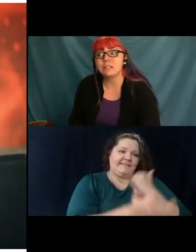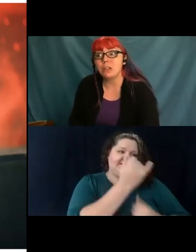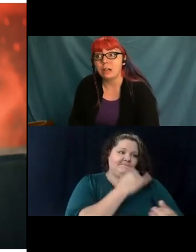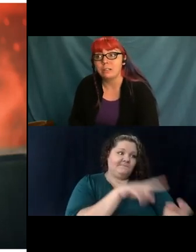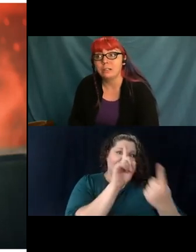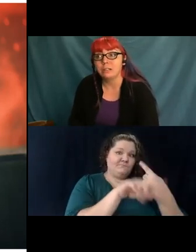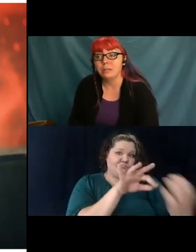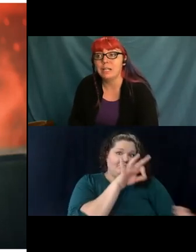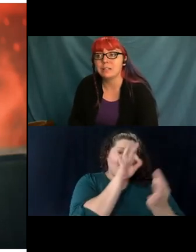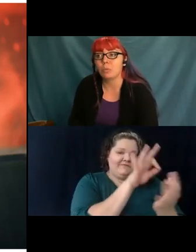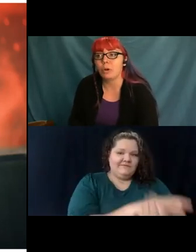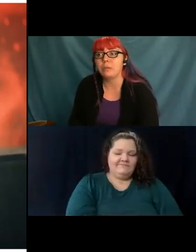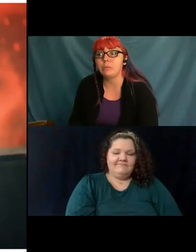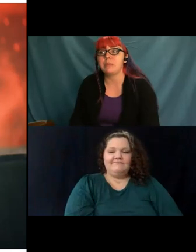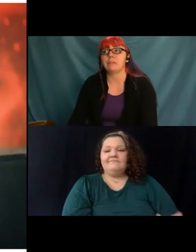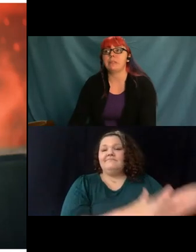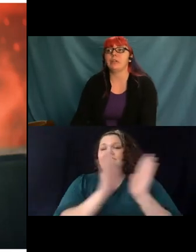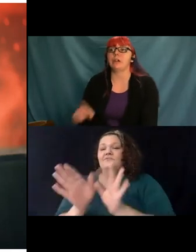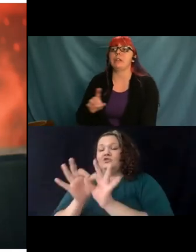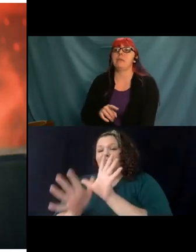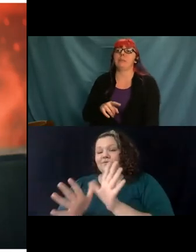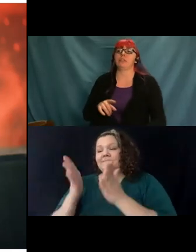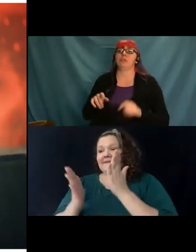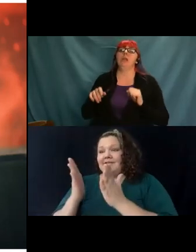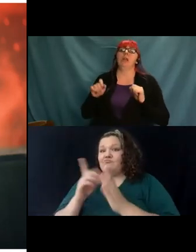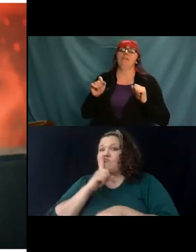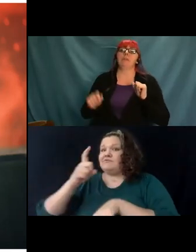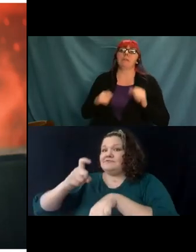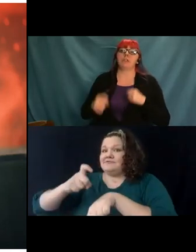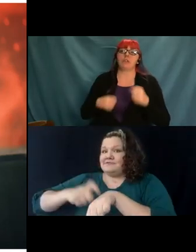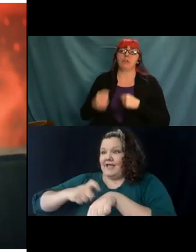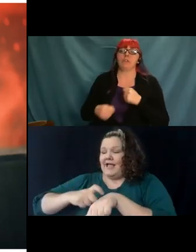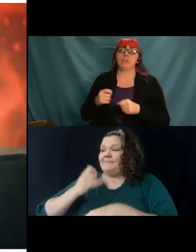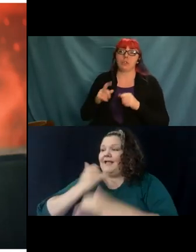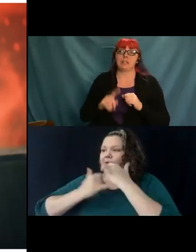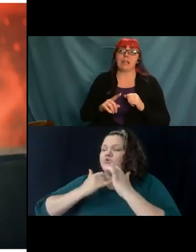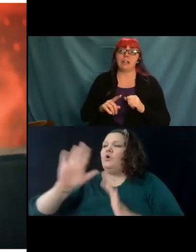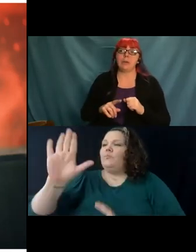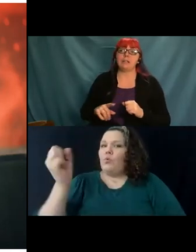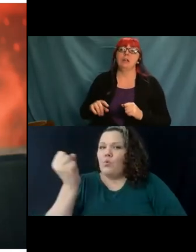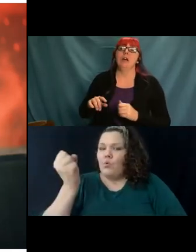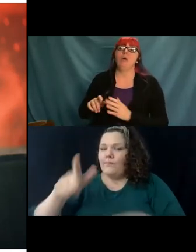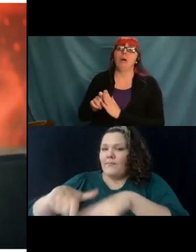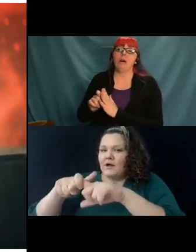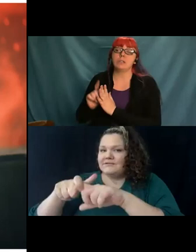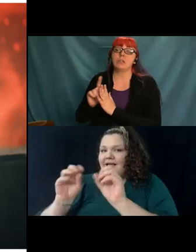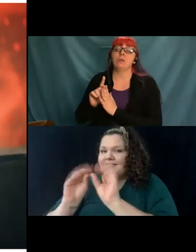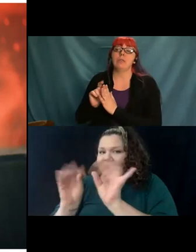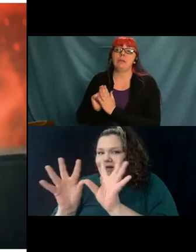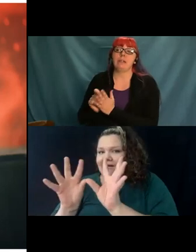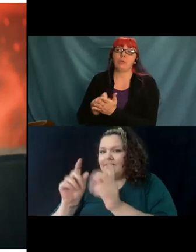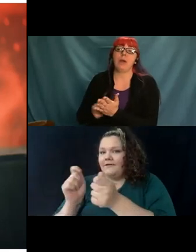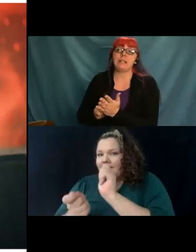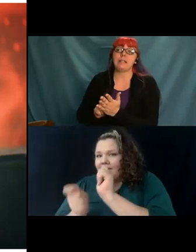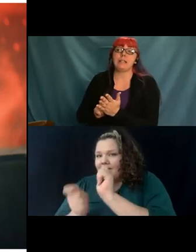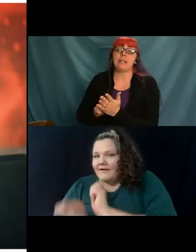potentially does not. Because they're working with a piece of material, they may be able to film themselves over and over to ensure that it's accurate, or also they,